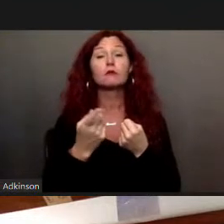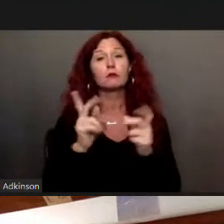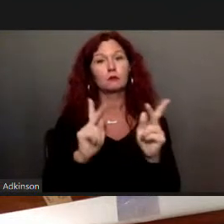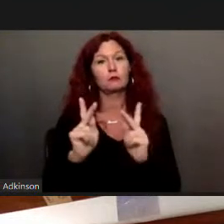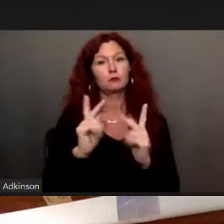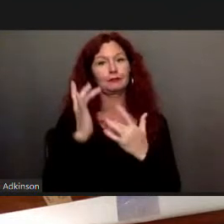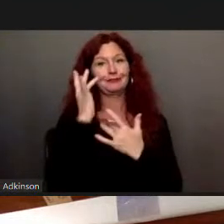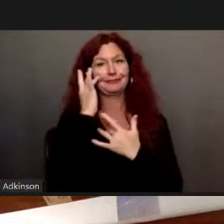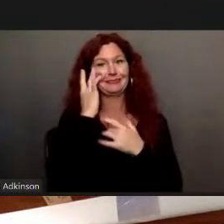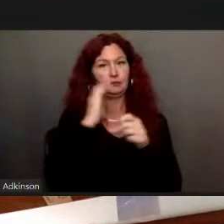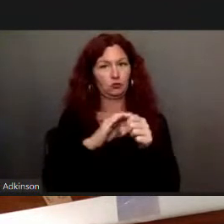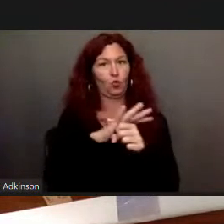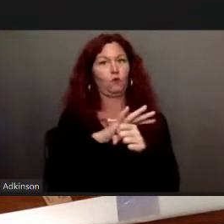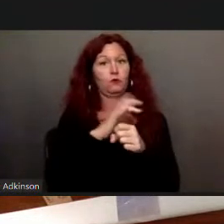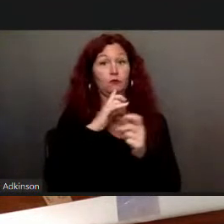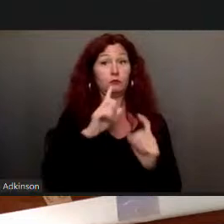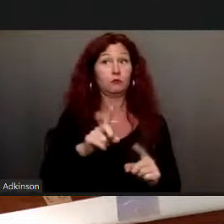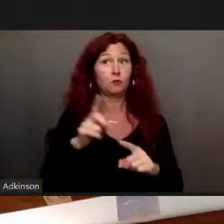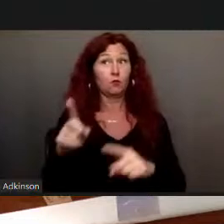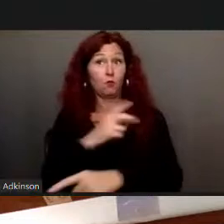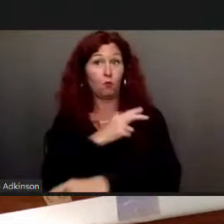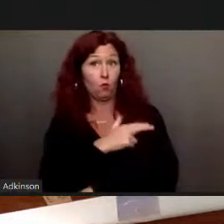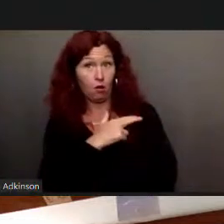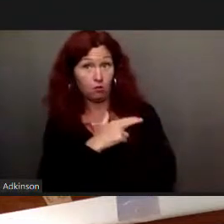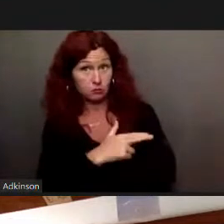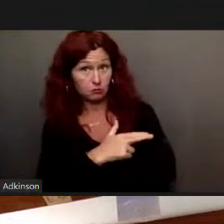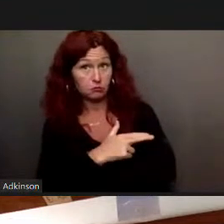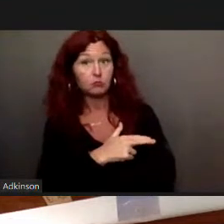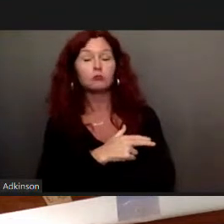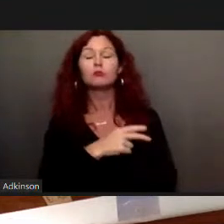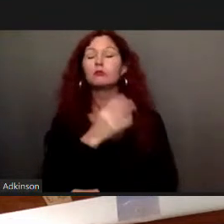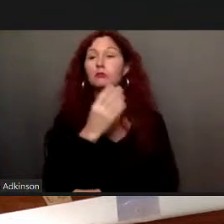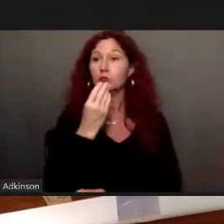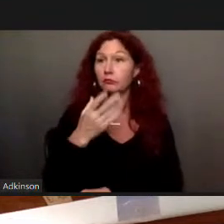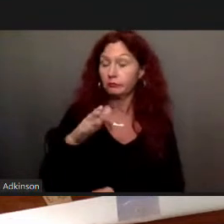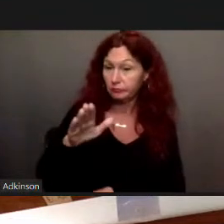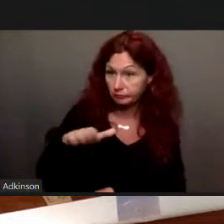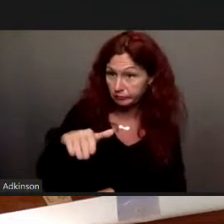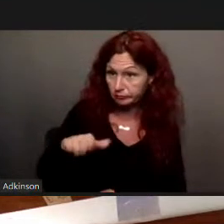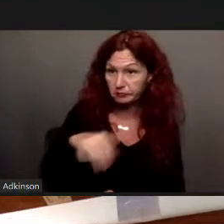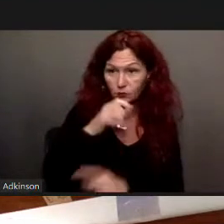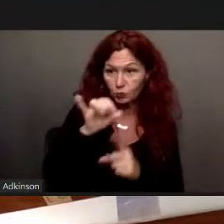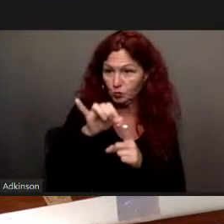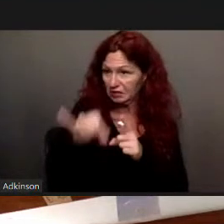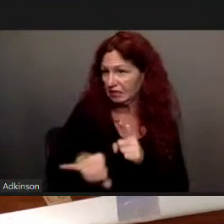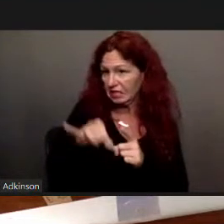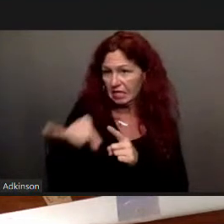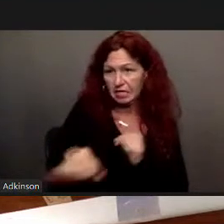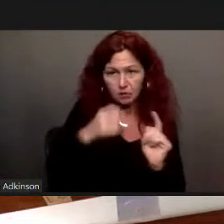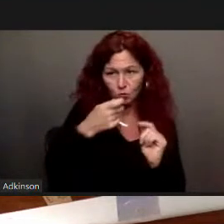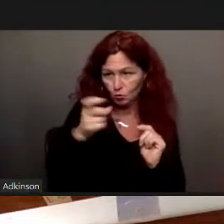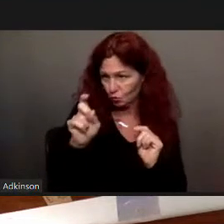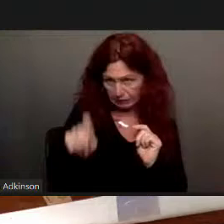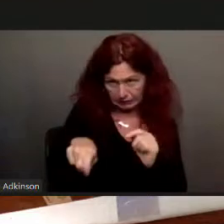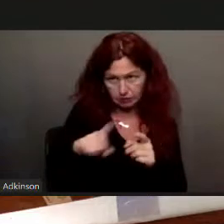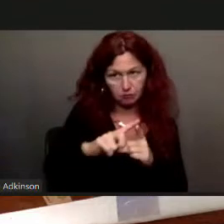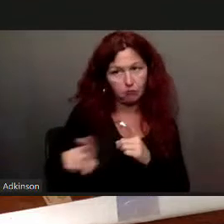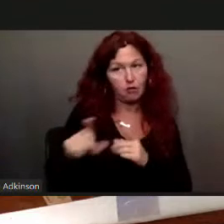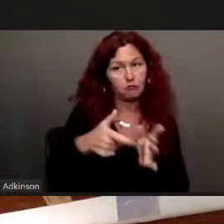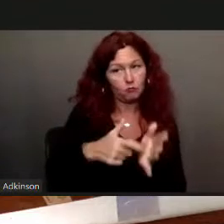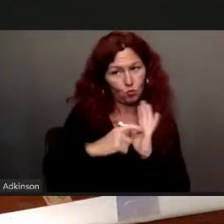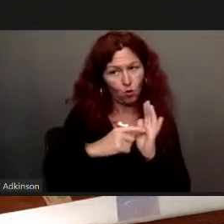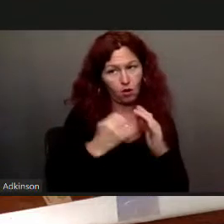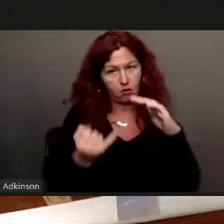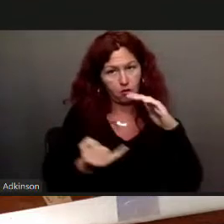Health. They'll go through a certain criteria, and then at the end, they will advise us that they have somebody who meets the criteria